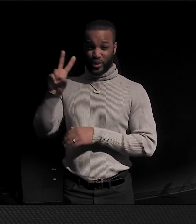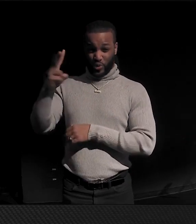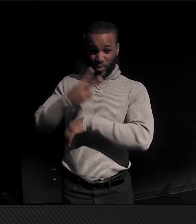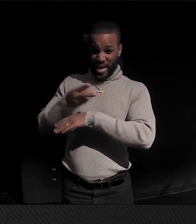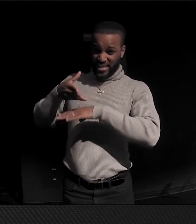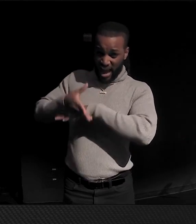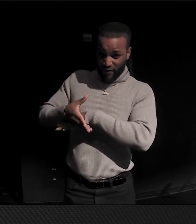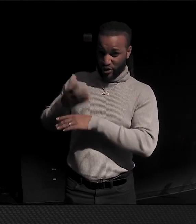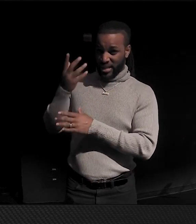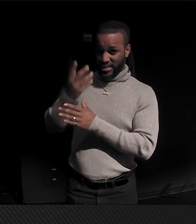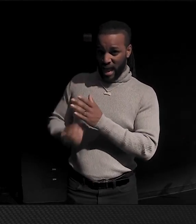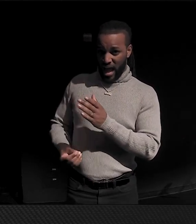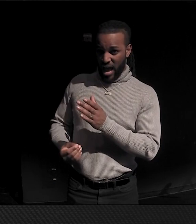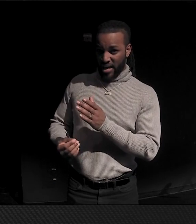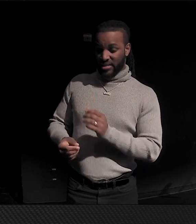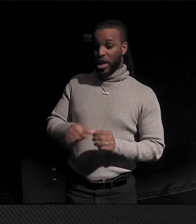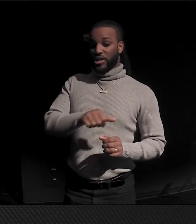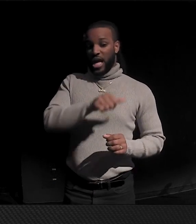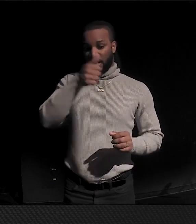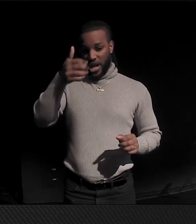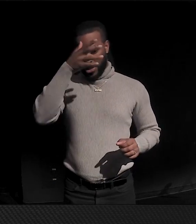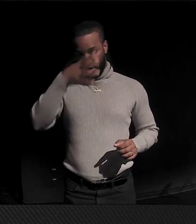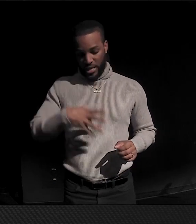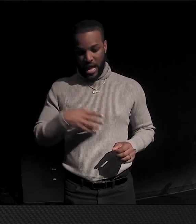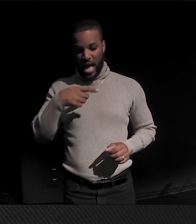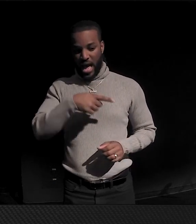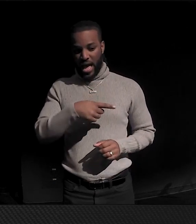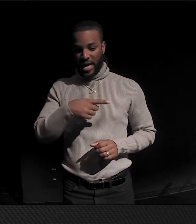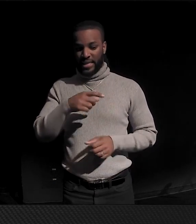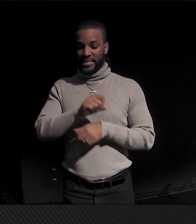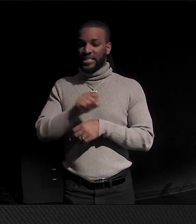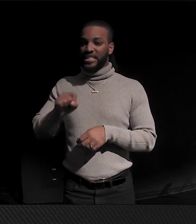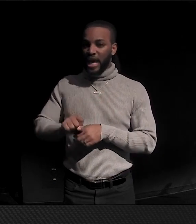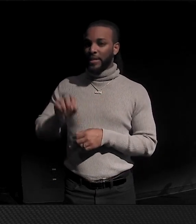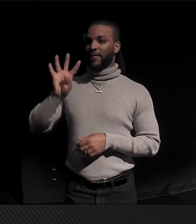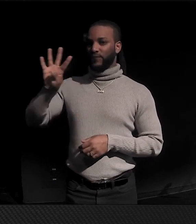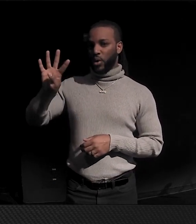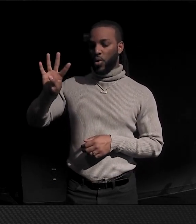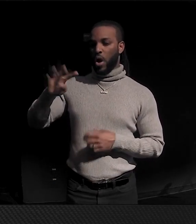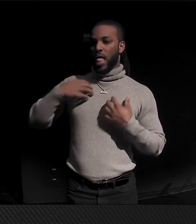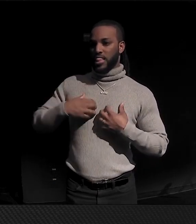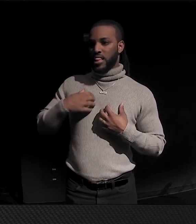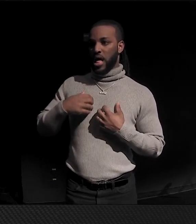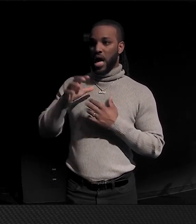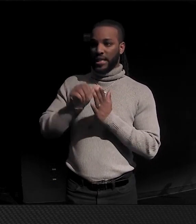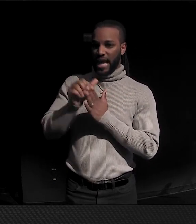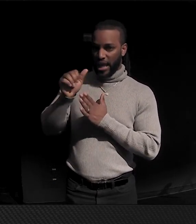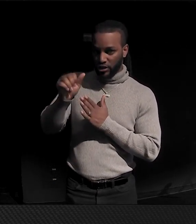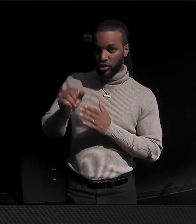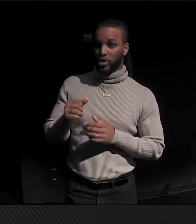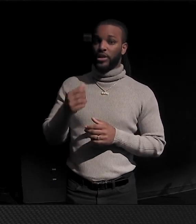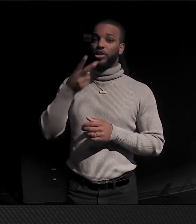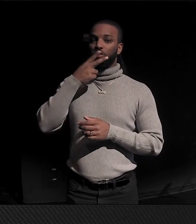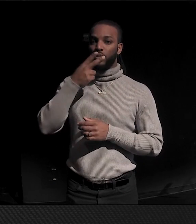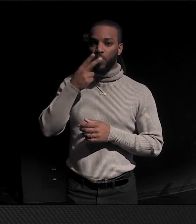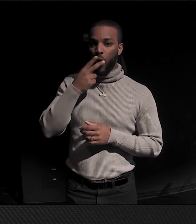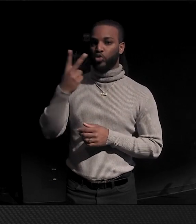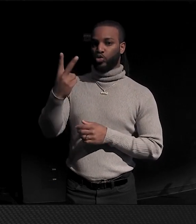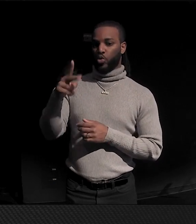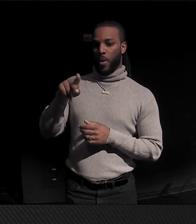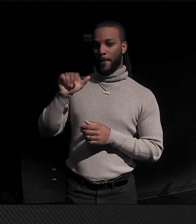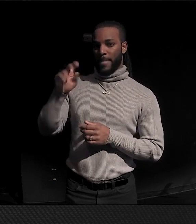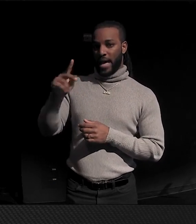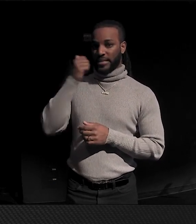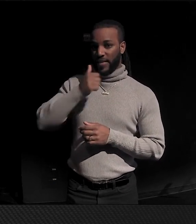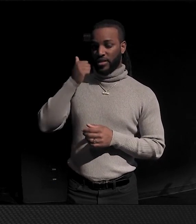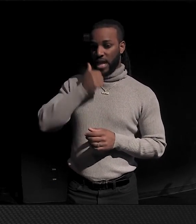he died, there's another guy who had stage 4 lung cancer. He'd smoked 2 packs a day, no judgment, just what it was. And he wasn't